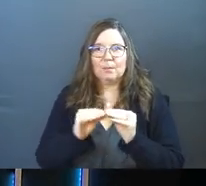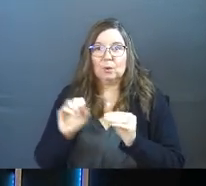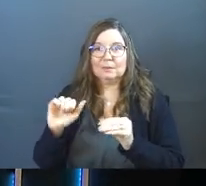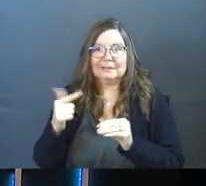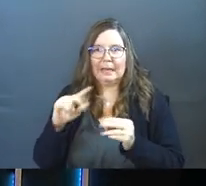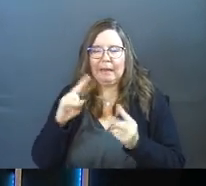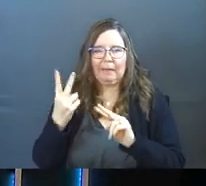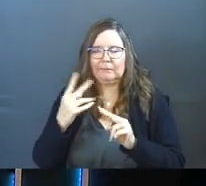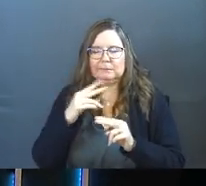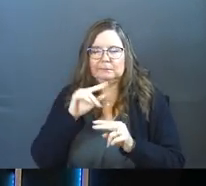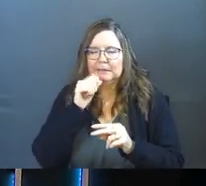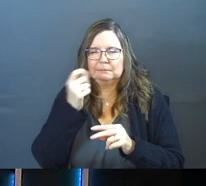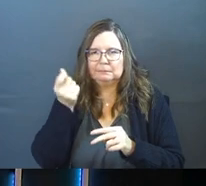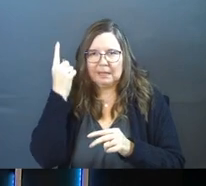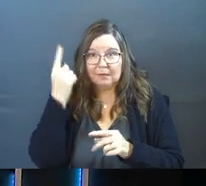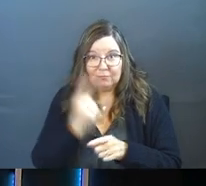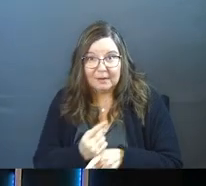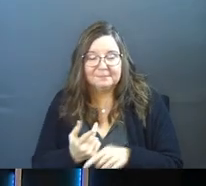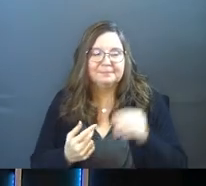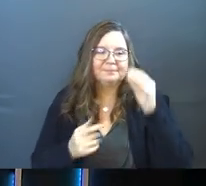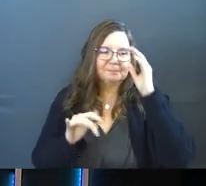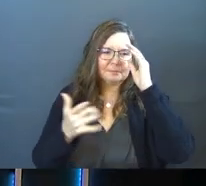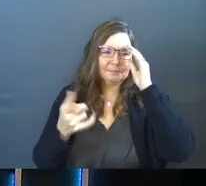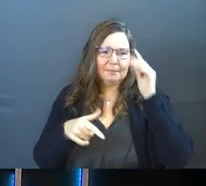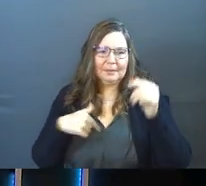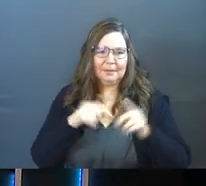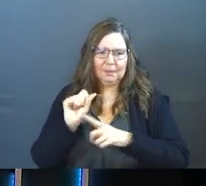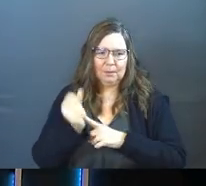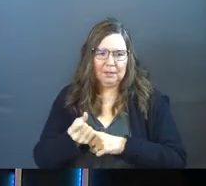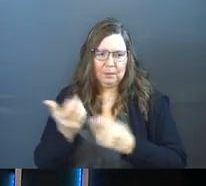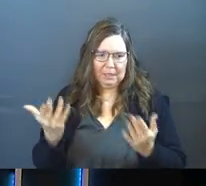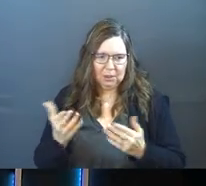I misuse or misunderstand, yes? And so that's what happened in this